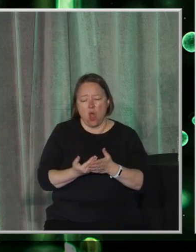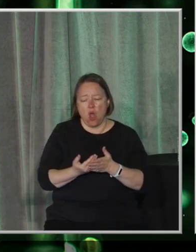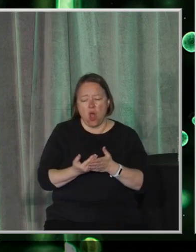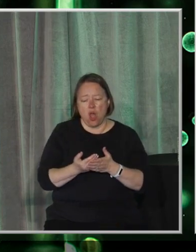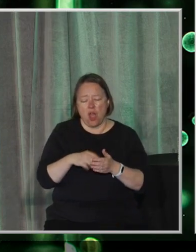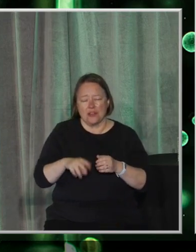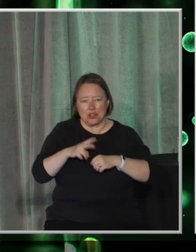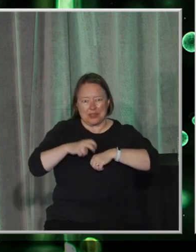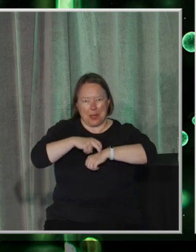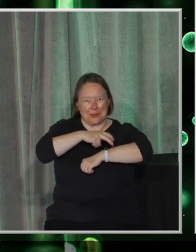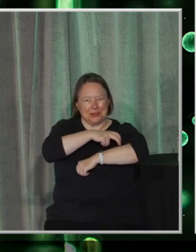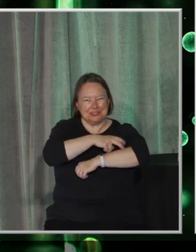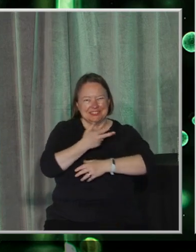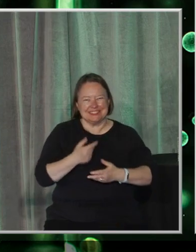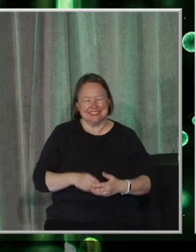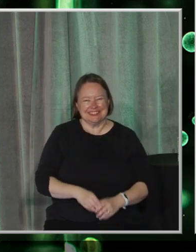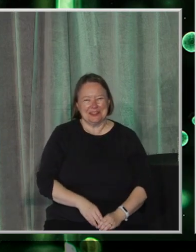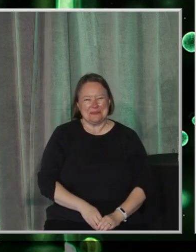all of those grasshoppers.